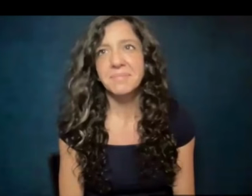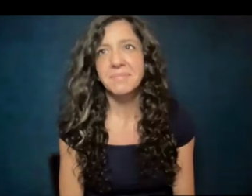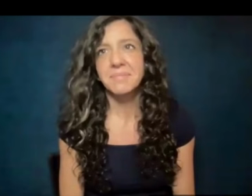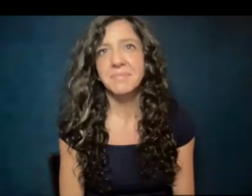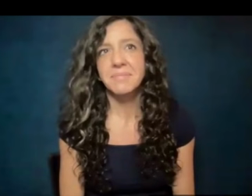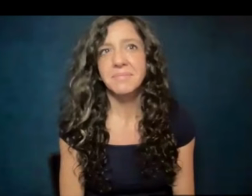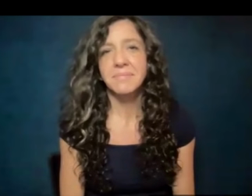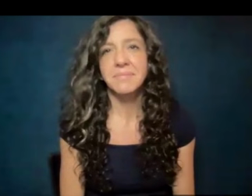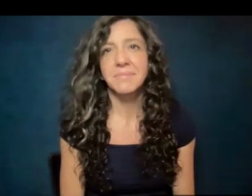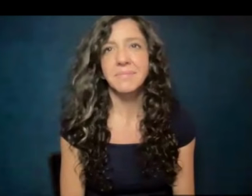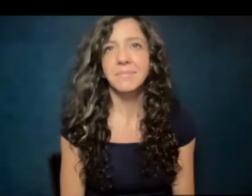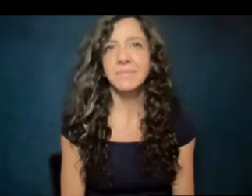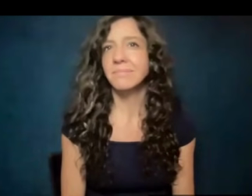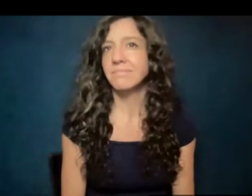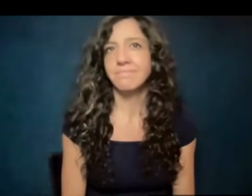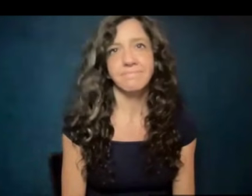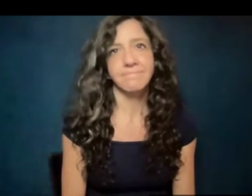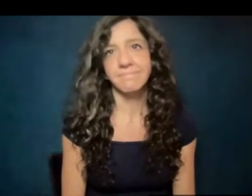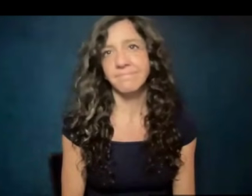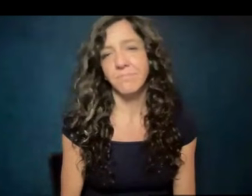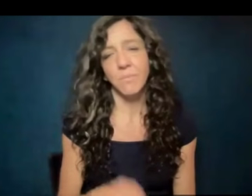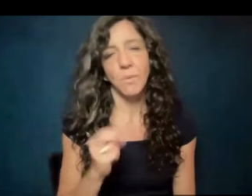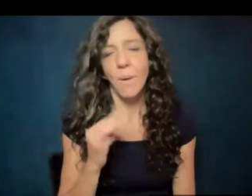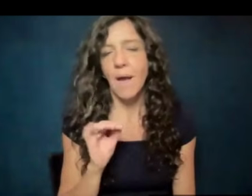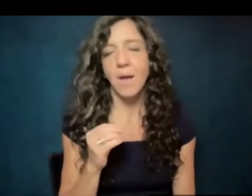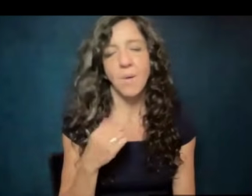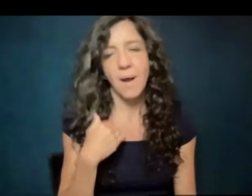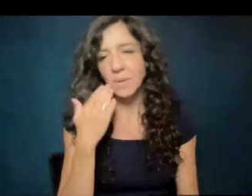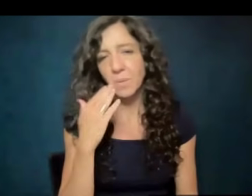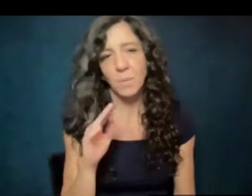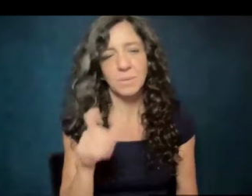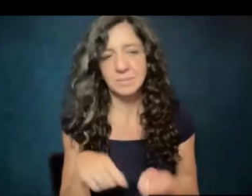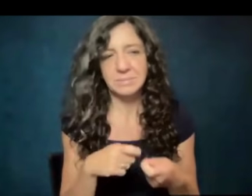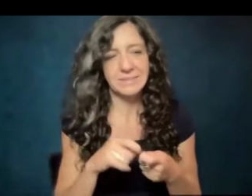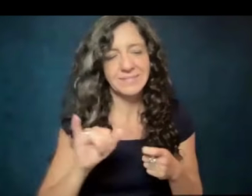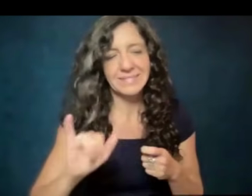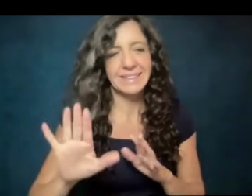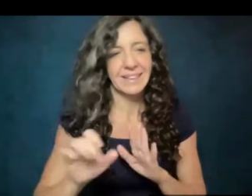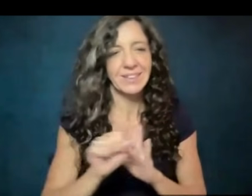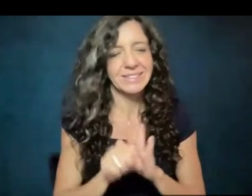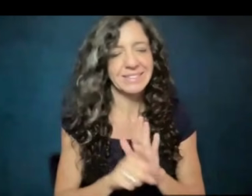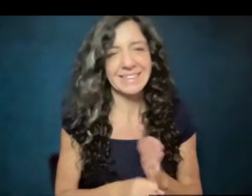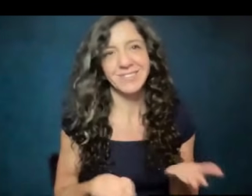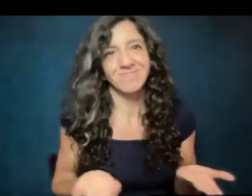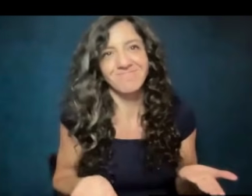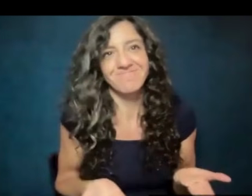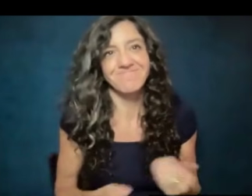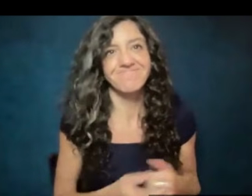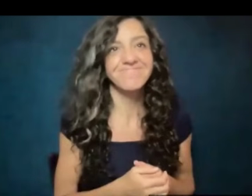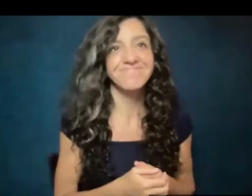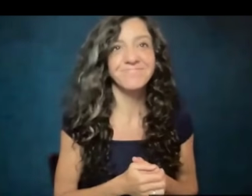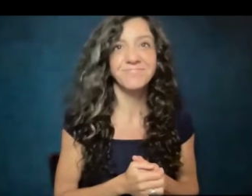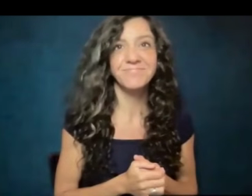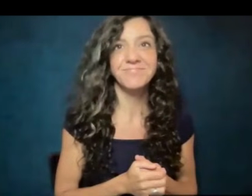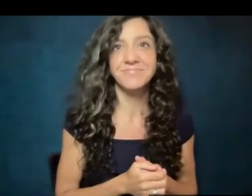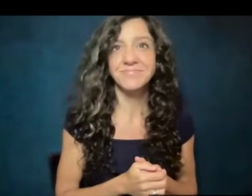Okay, so again, I don't know anything specifically for Ohio. Yeah, I I don't know know if that that was that a question or a situation.